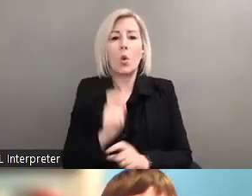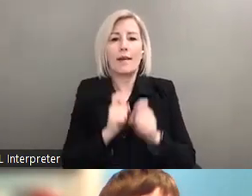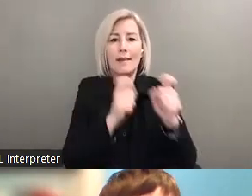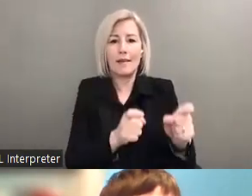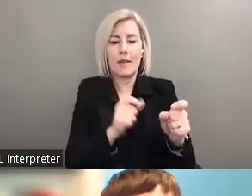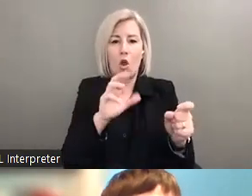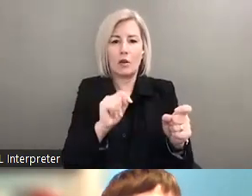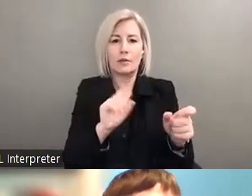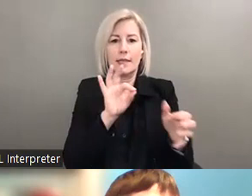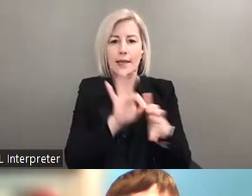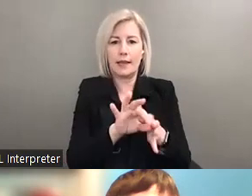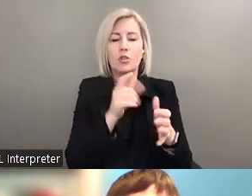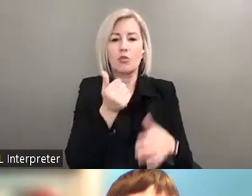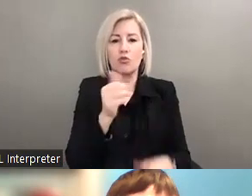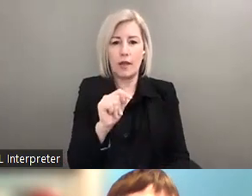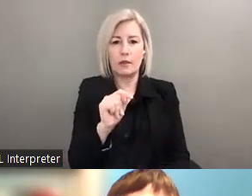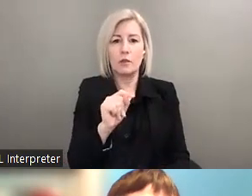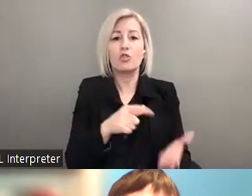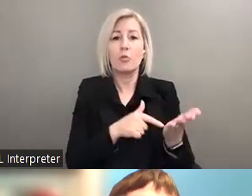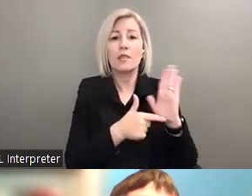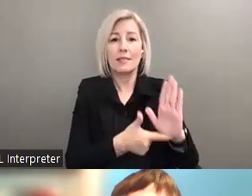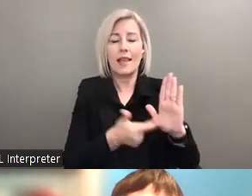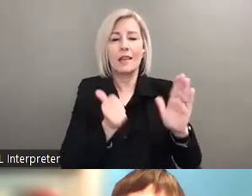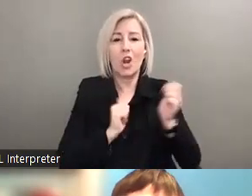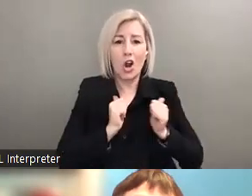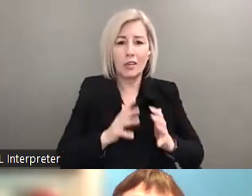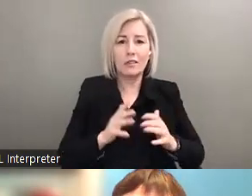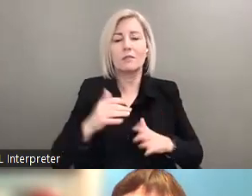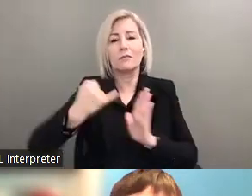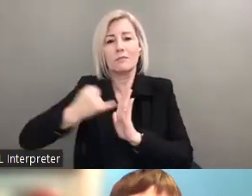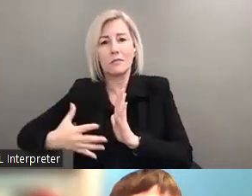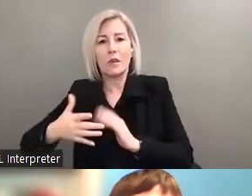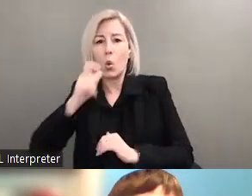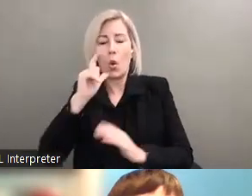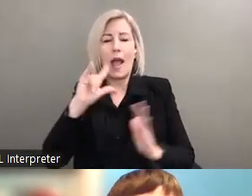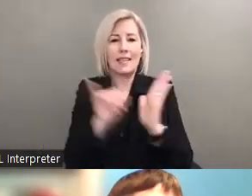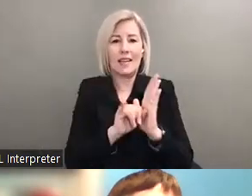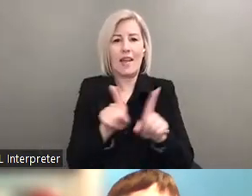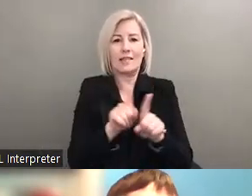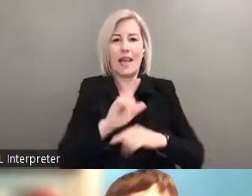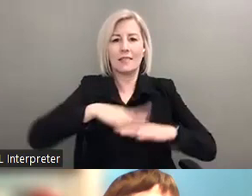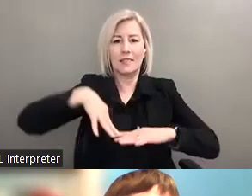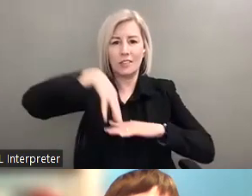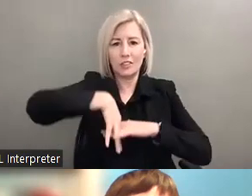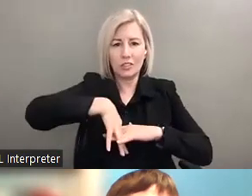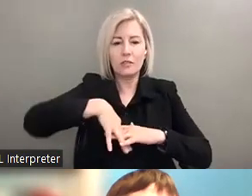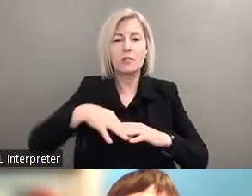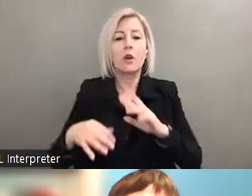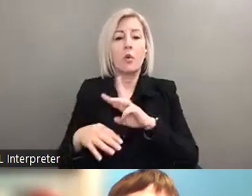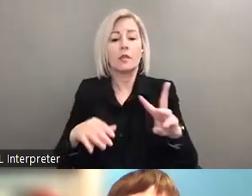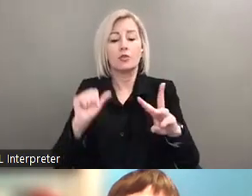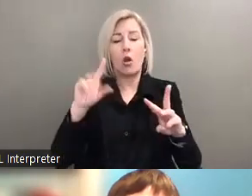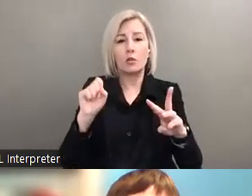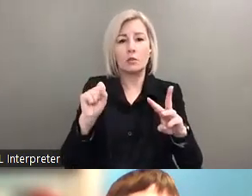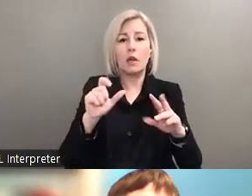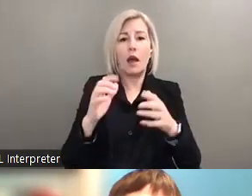ArtsCONNECT grants to present an artist or company who identifies as Indigenous. Western Arts Alliance's